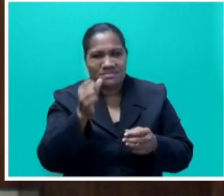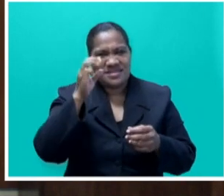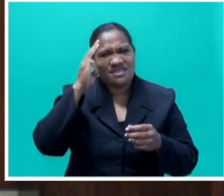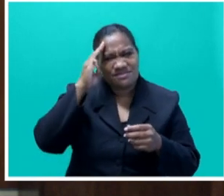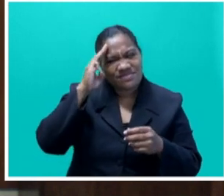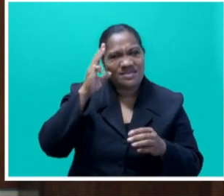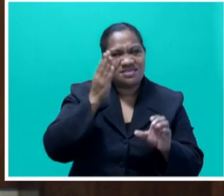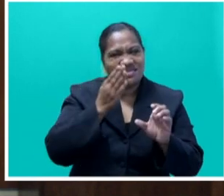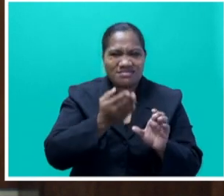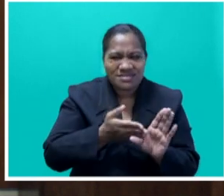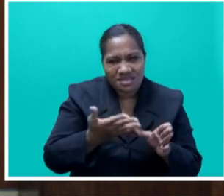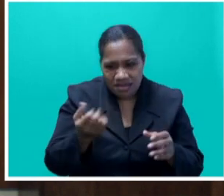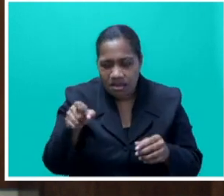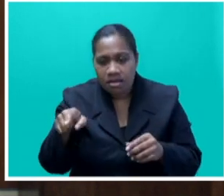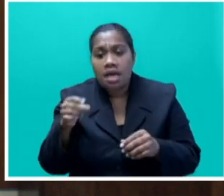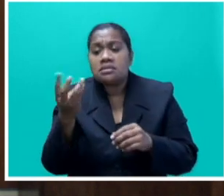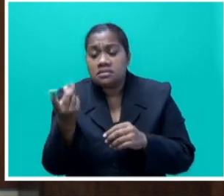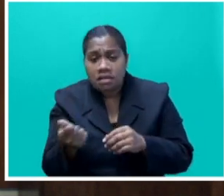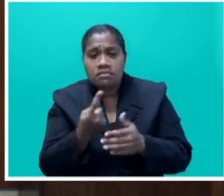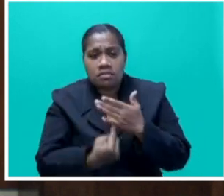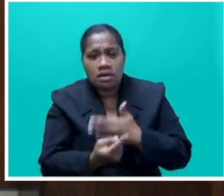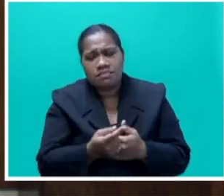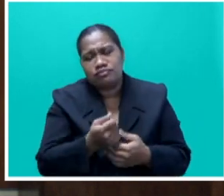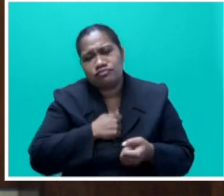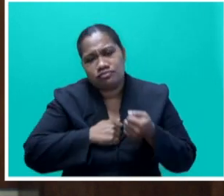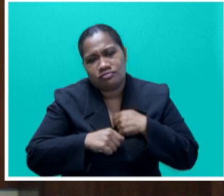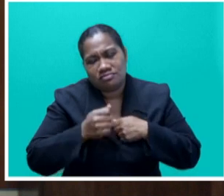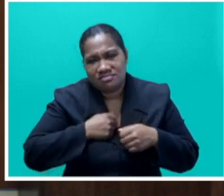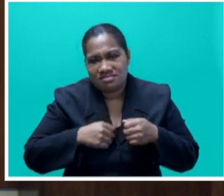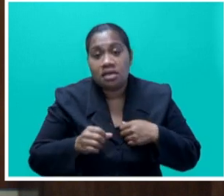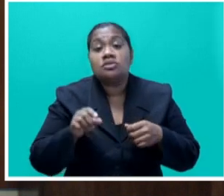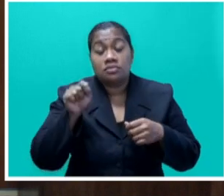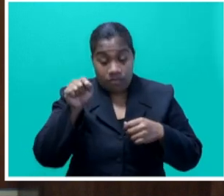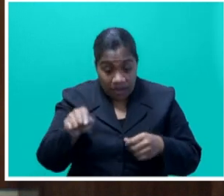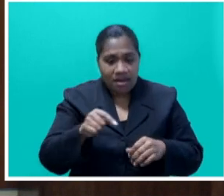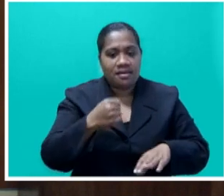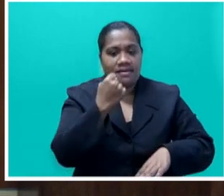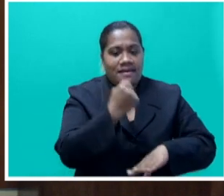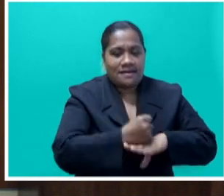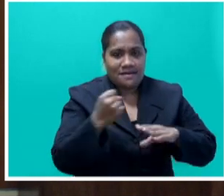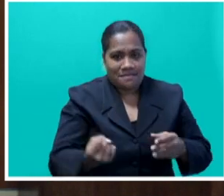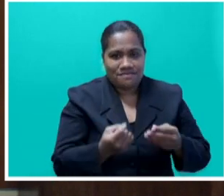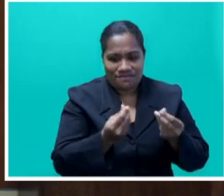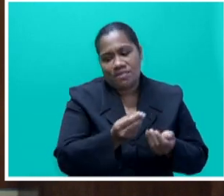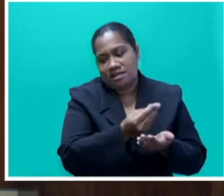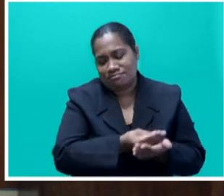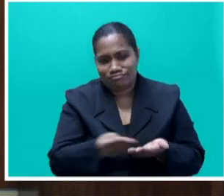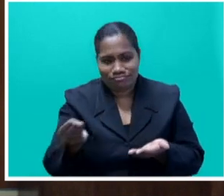of them have lost their ability to earn a living. And that's where the government social pension scheme kicks in. Mr. Speaker,